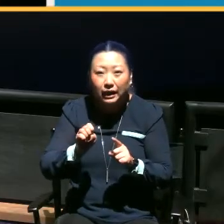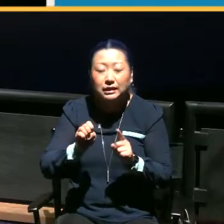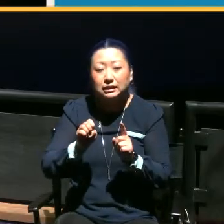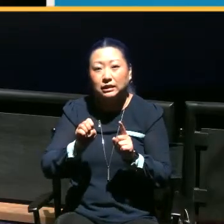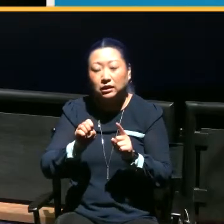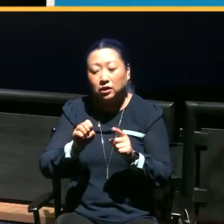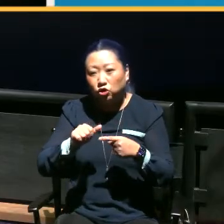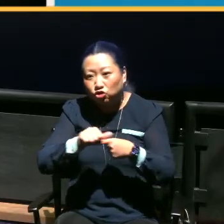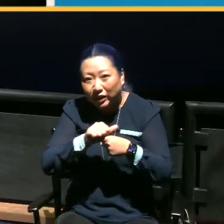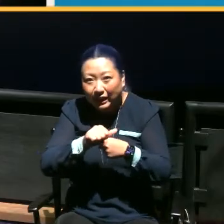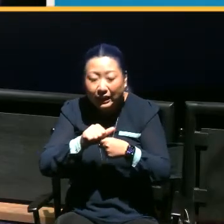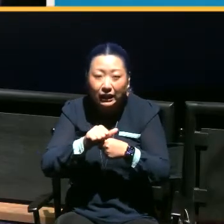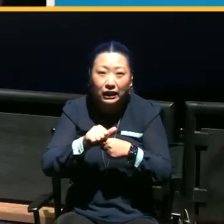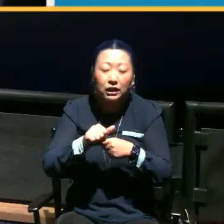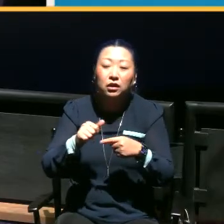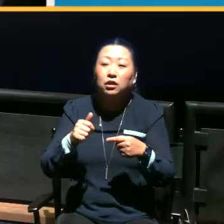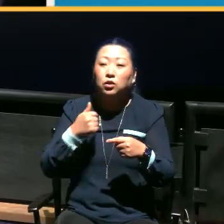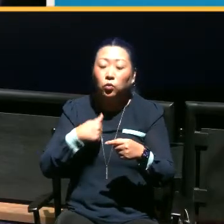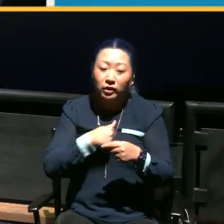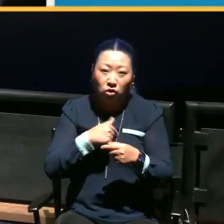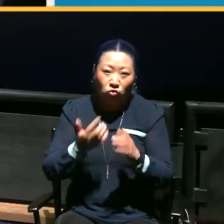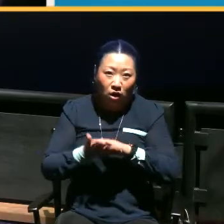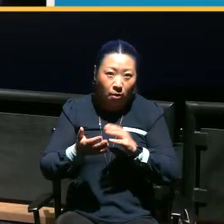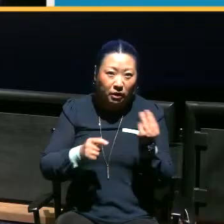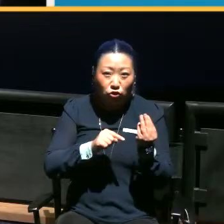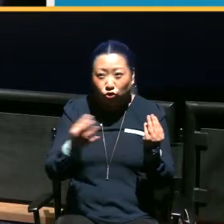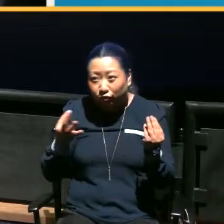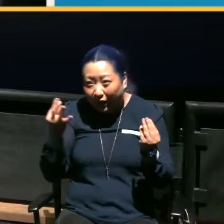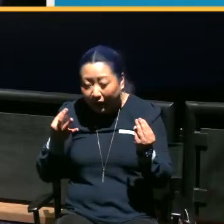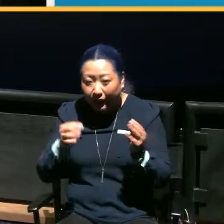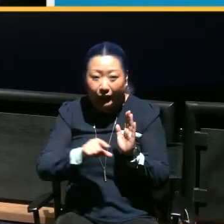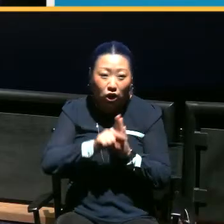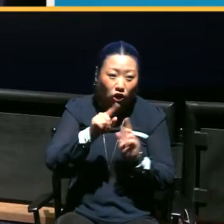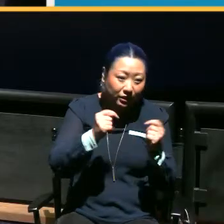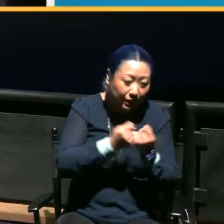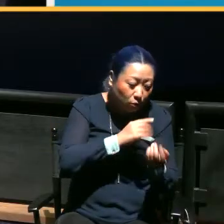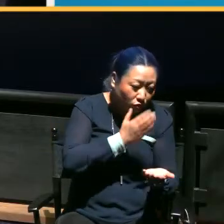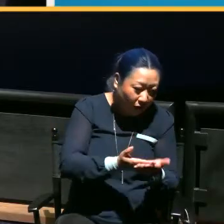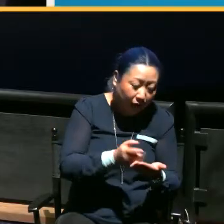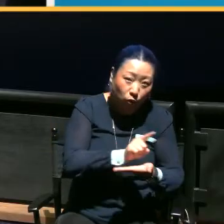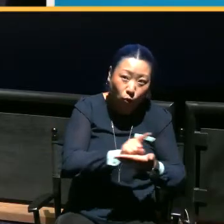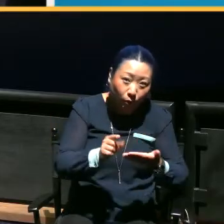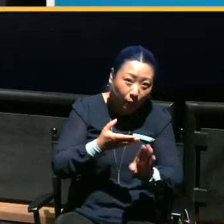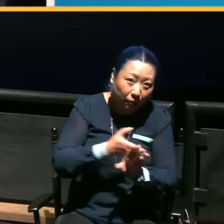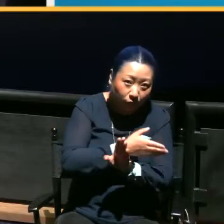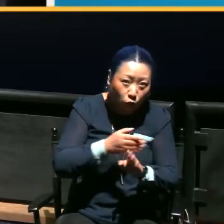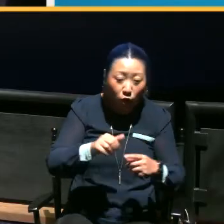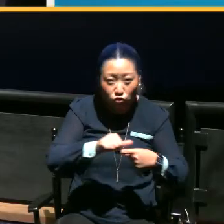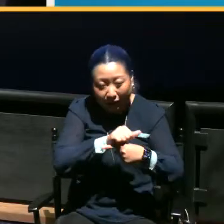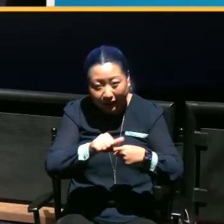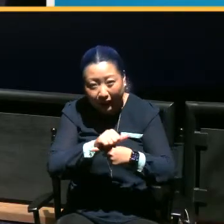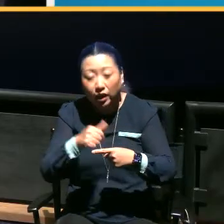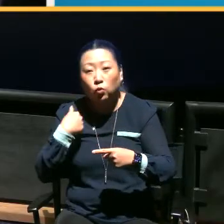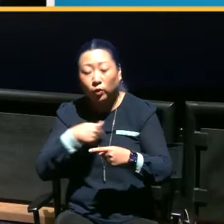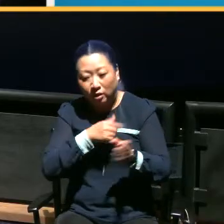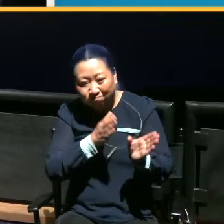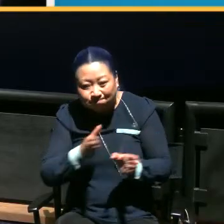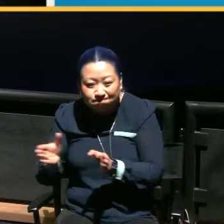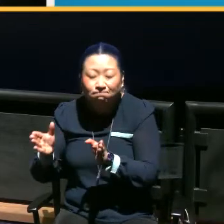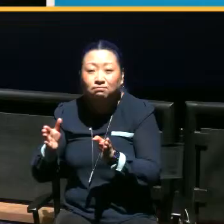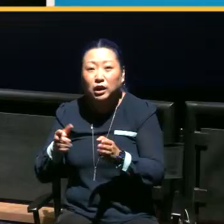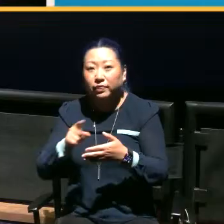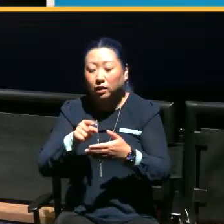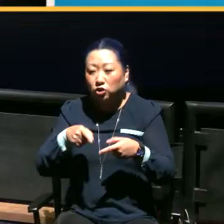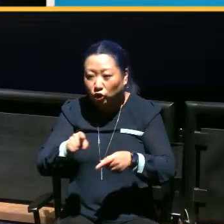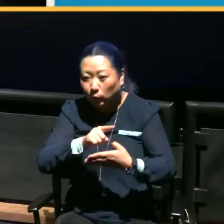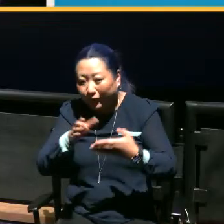run those Monday to Friday. The Goddard team would come in the week before and prep us and get ready and get everything ready. The stuff would go in the water over the